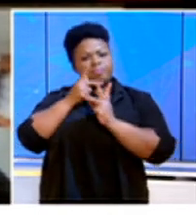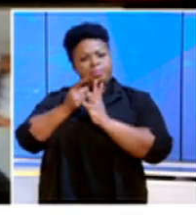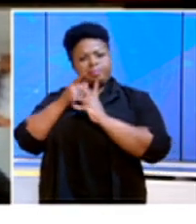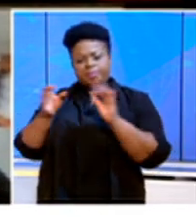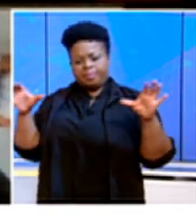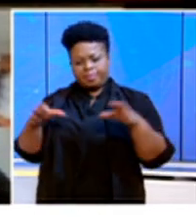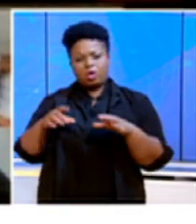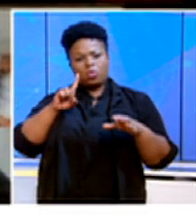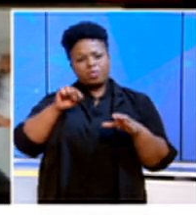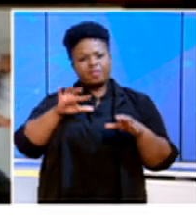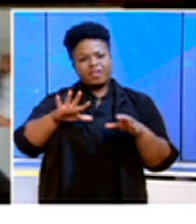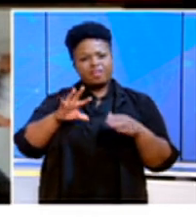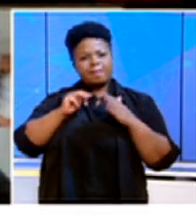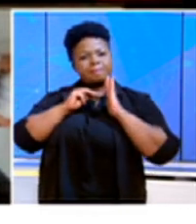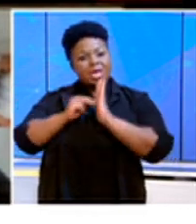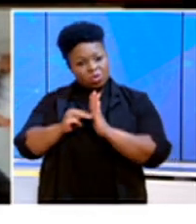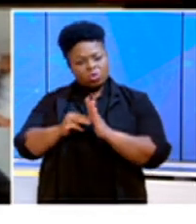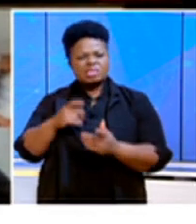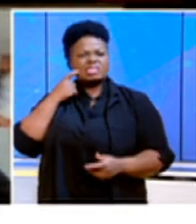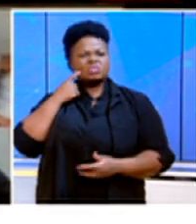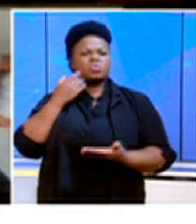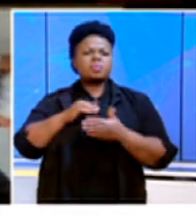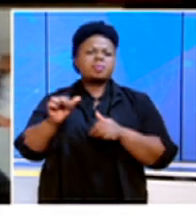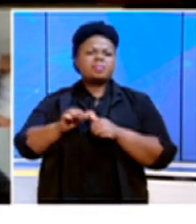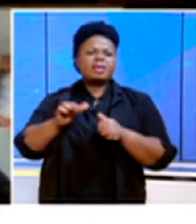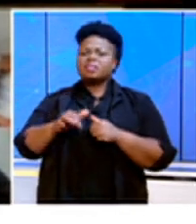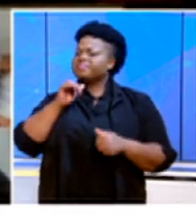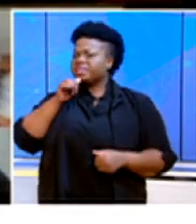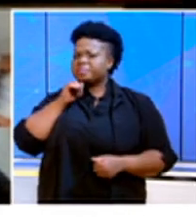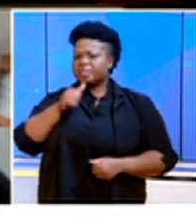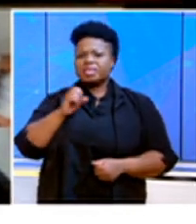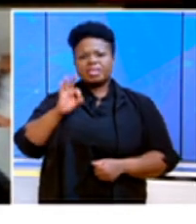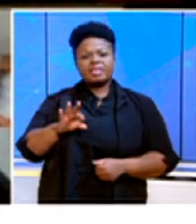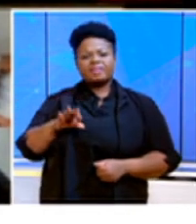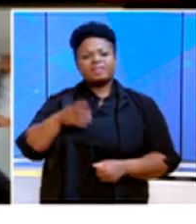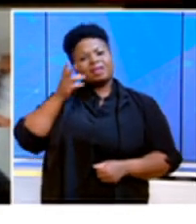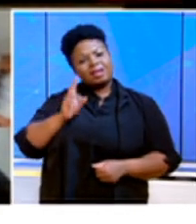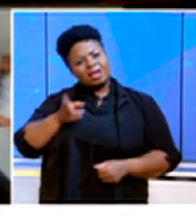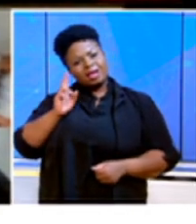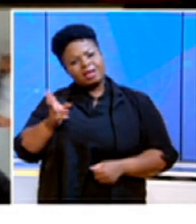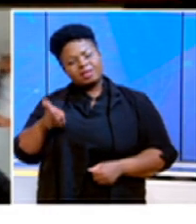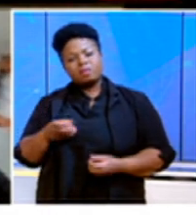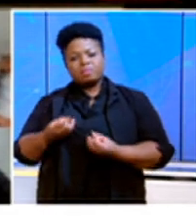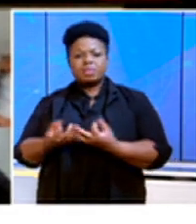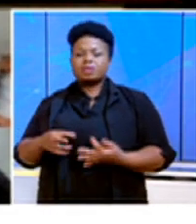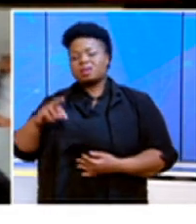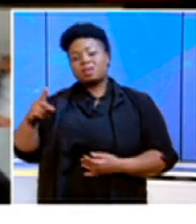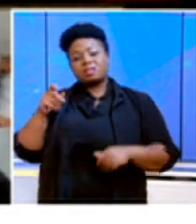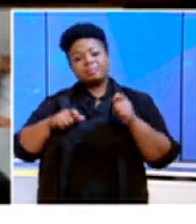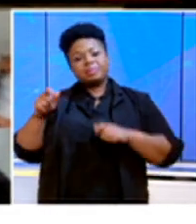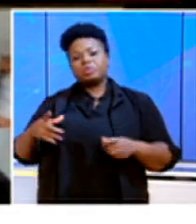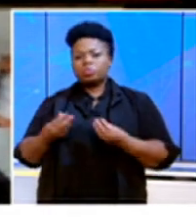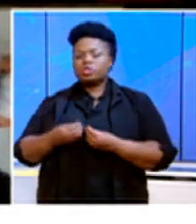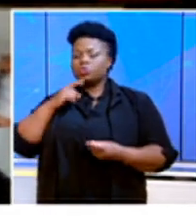people, it would have been better to actually administer that, even if we would have to vaccinate many of the people with,